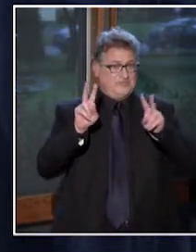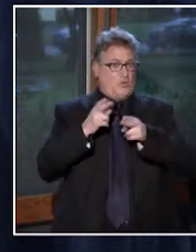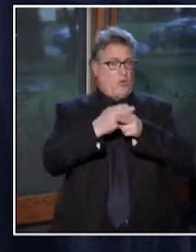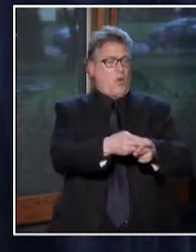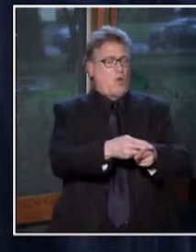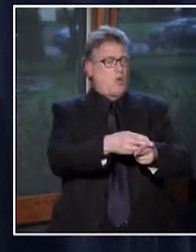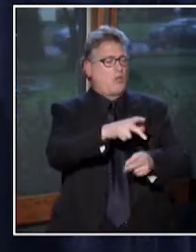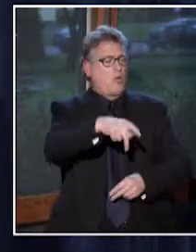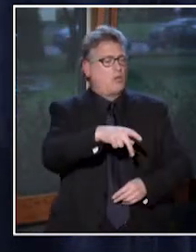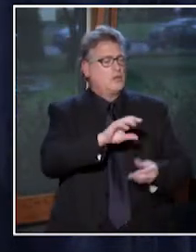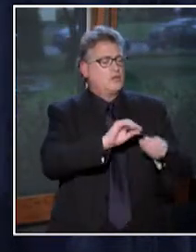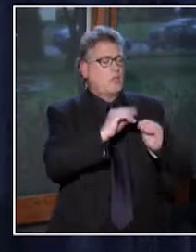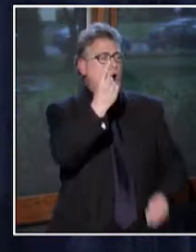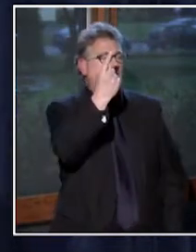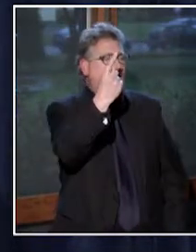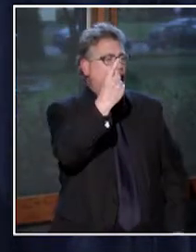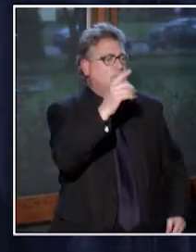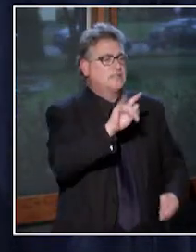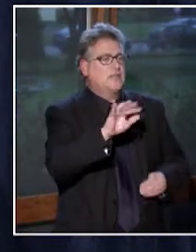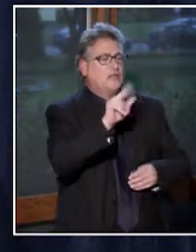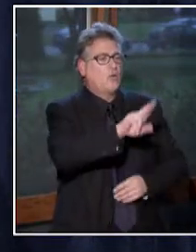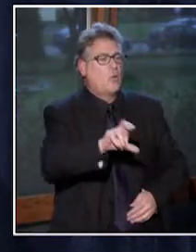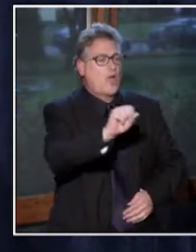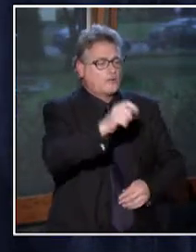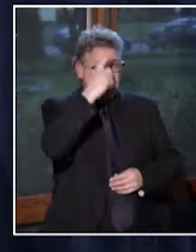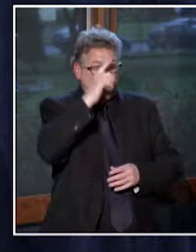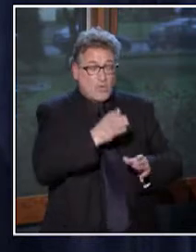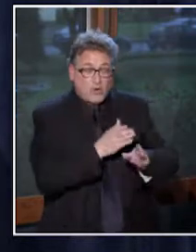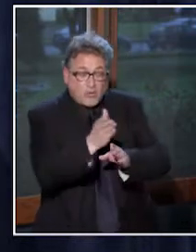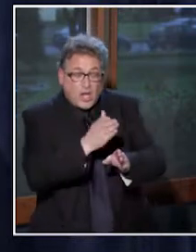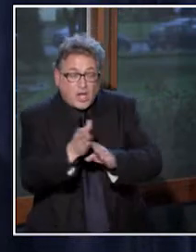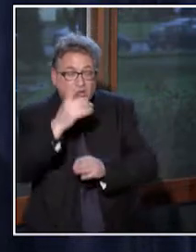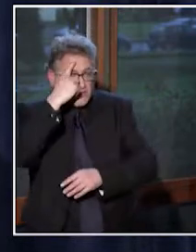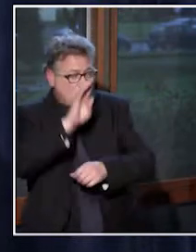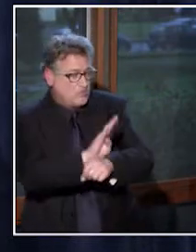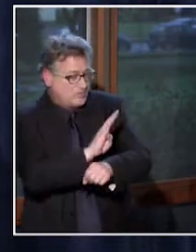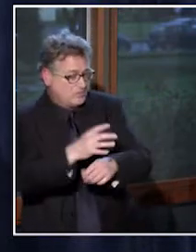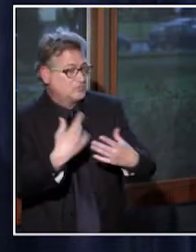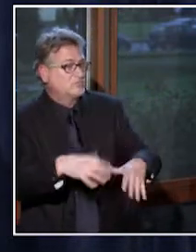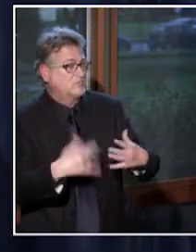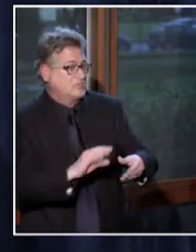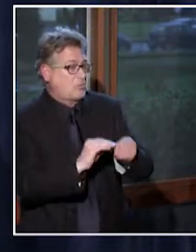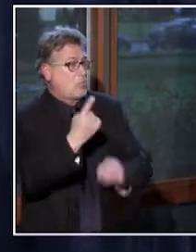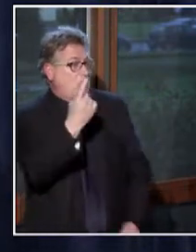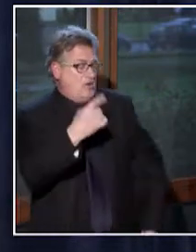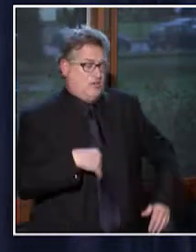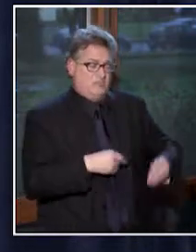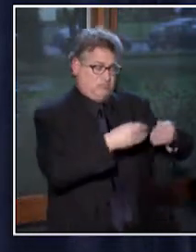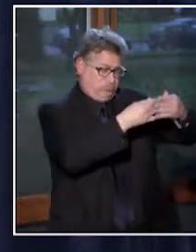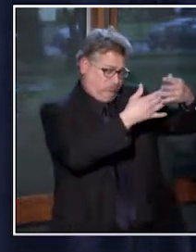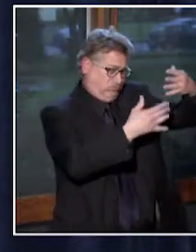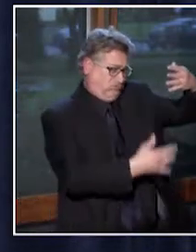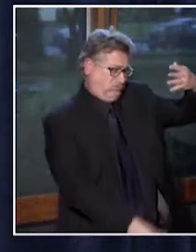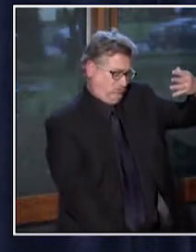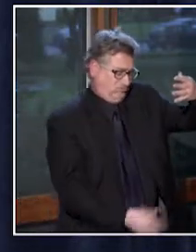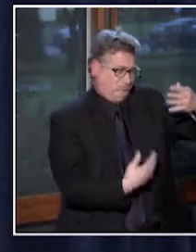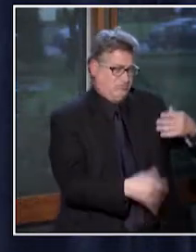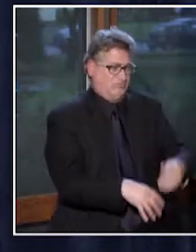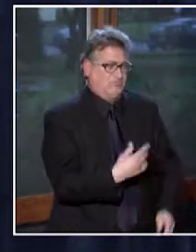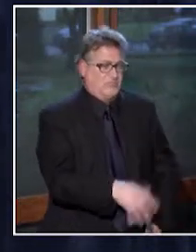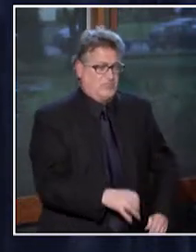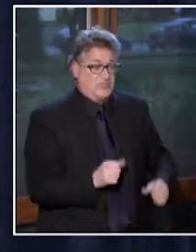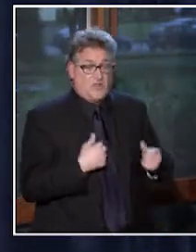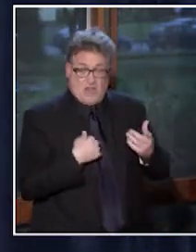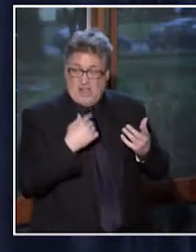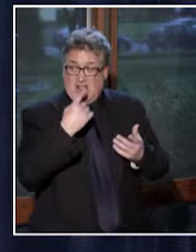one city in the United States for careers and for business. And the list goes on and on. I